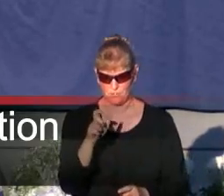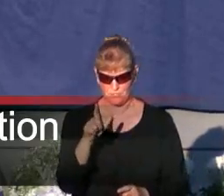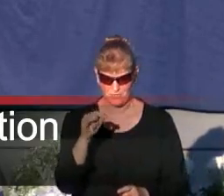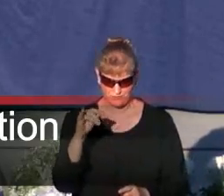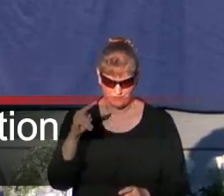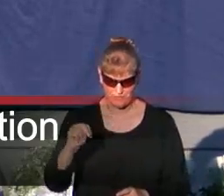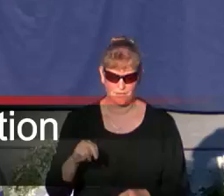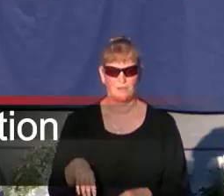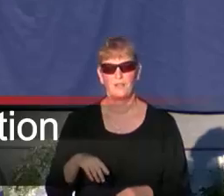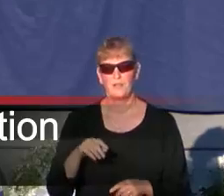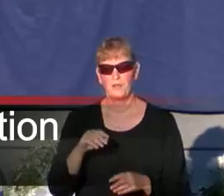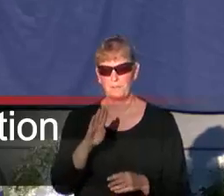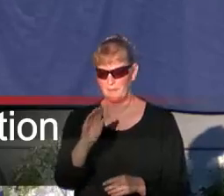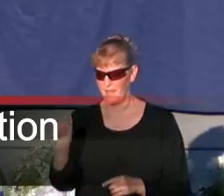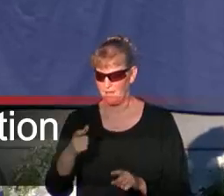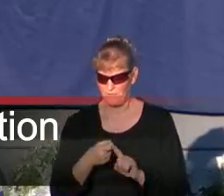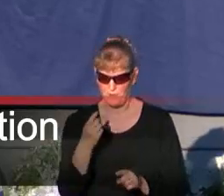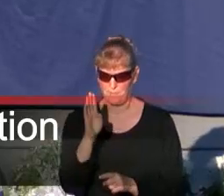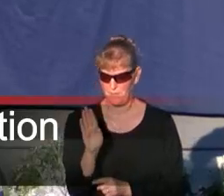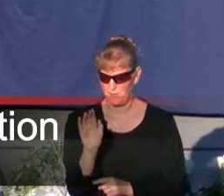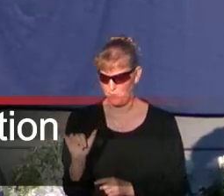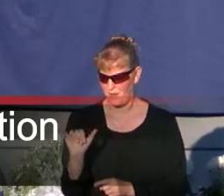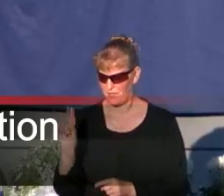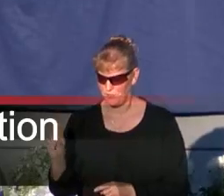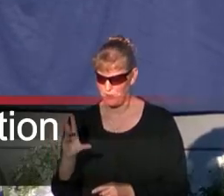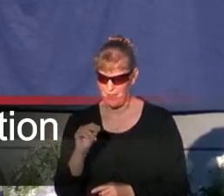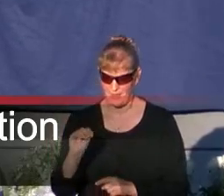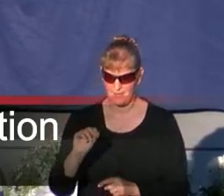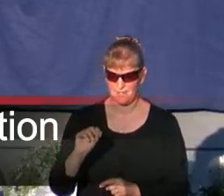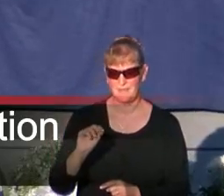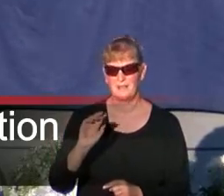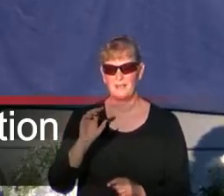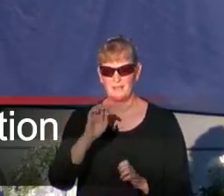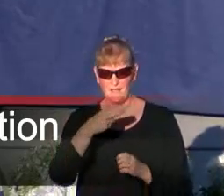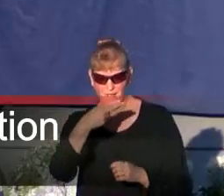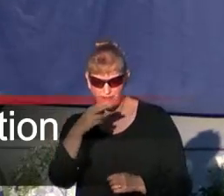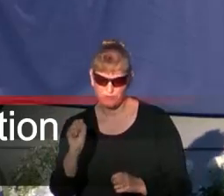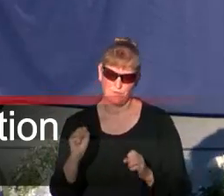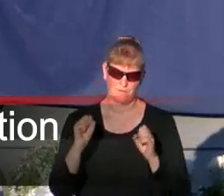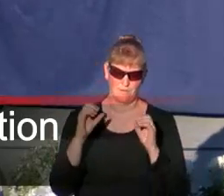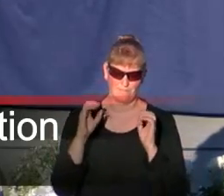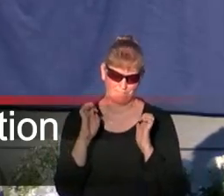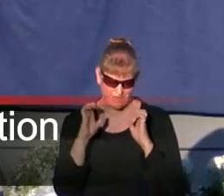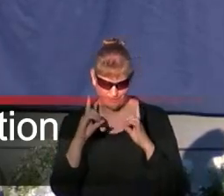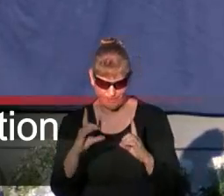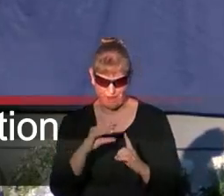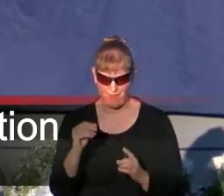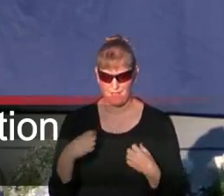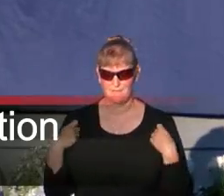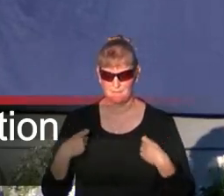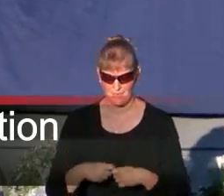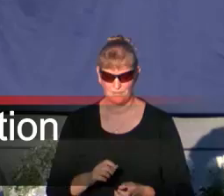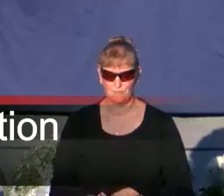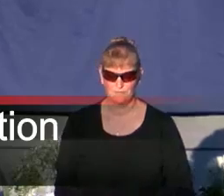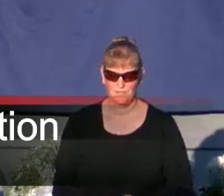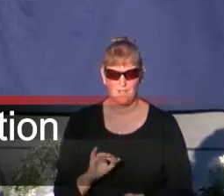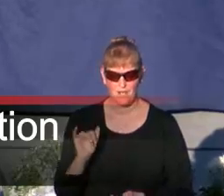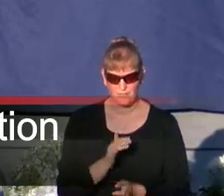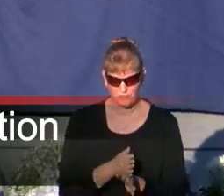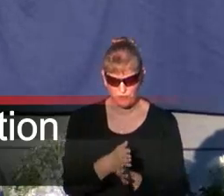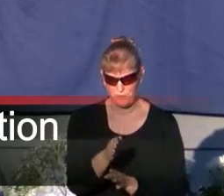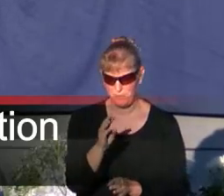from Brigham Young University of Hawaii in secondary education, history, and Spanish. He also has a master's degree in